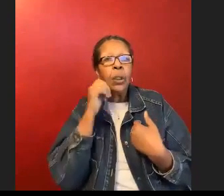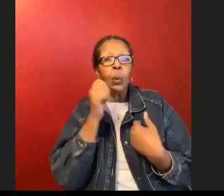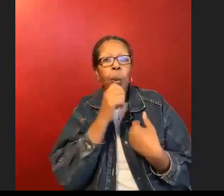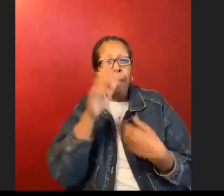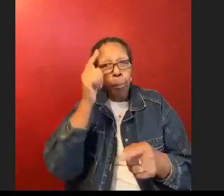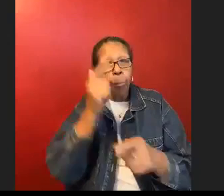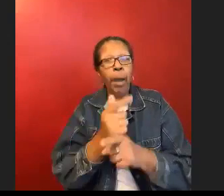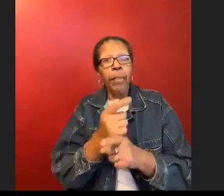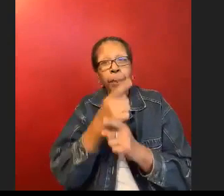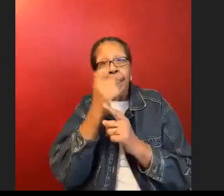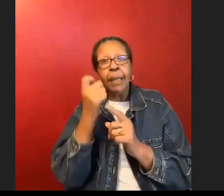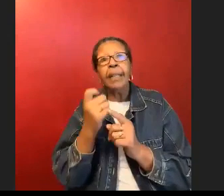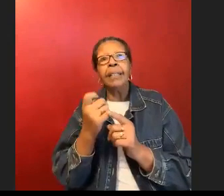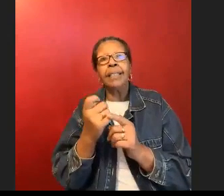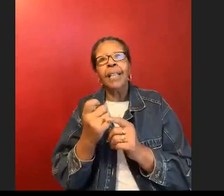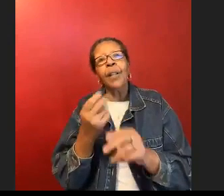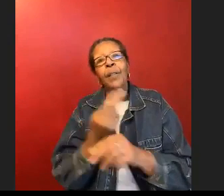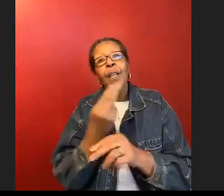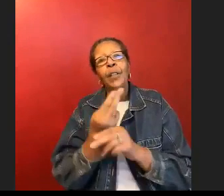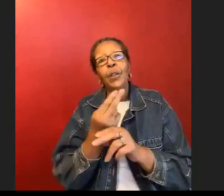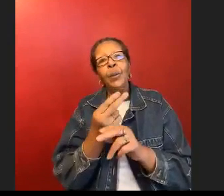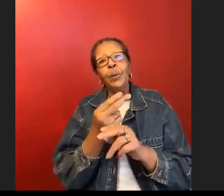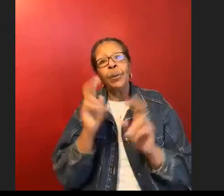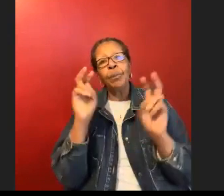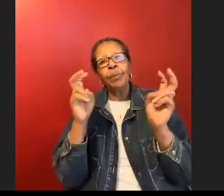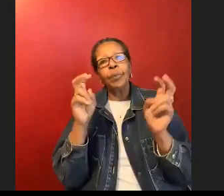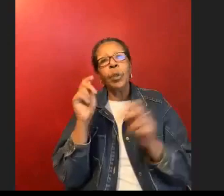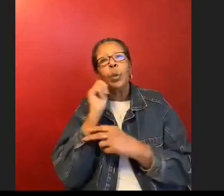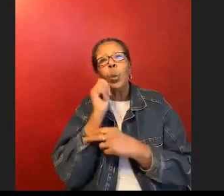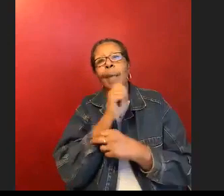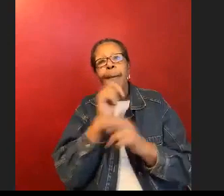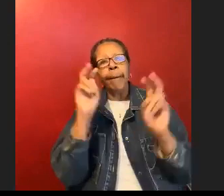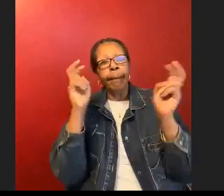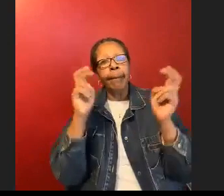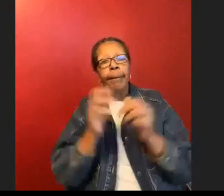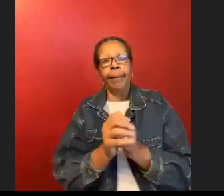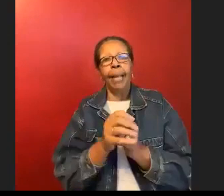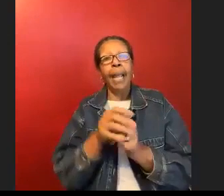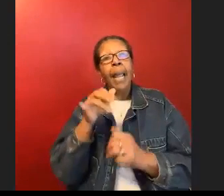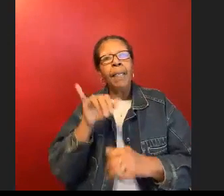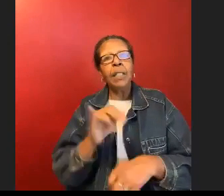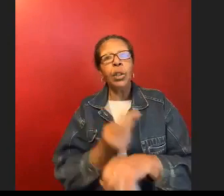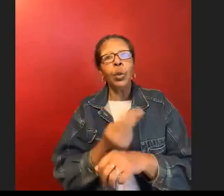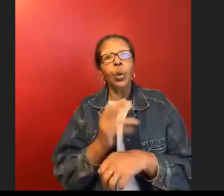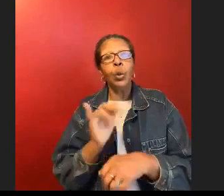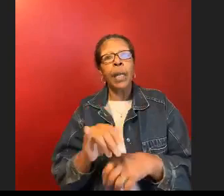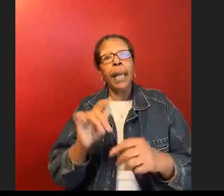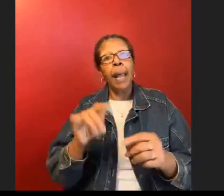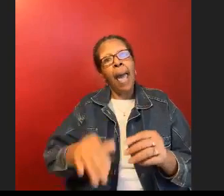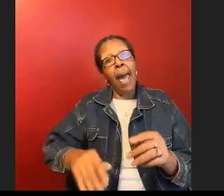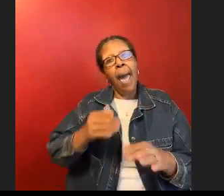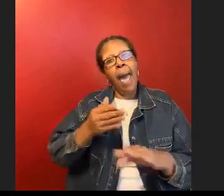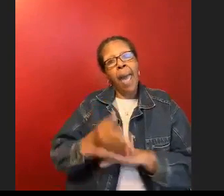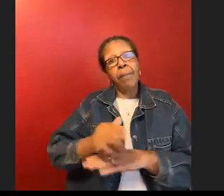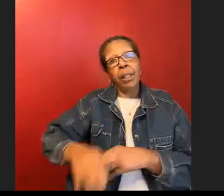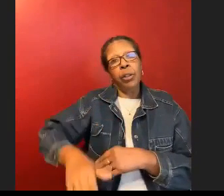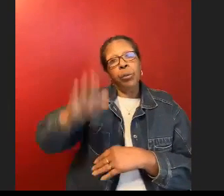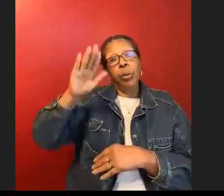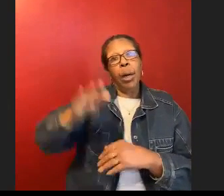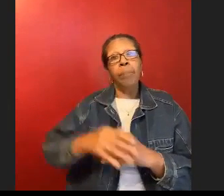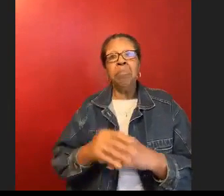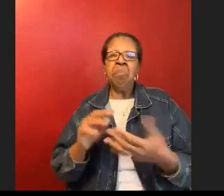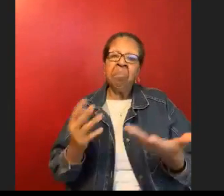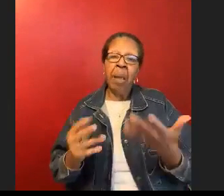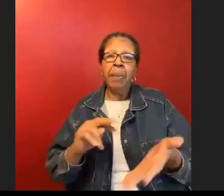still calling him this name in his adulthood likely means that he still has this twin around, but this twin